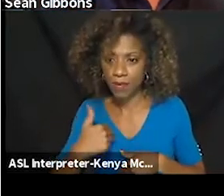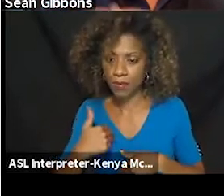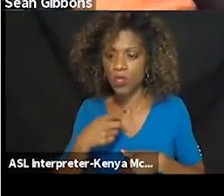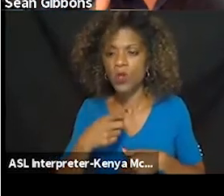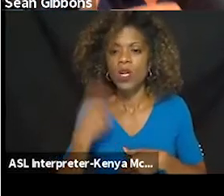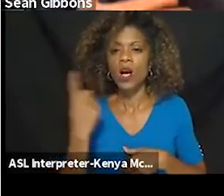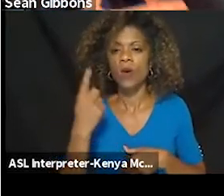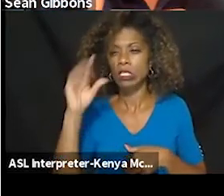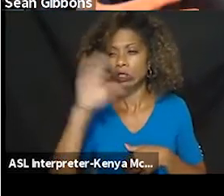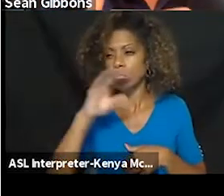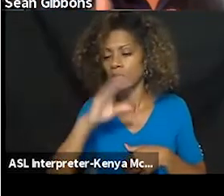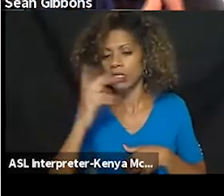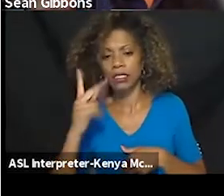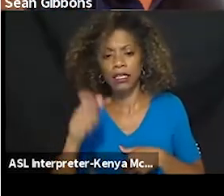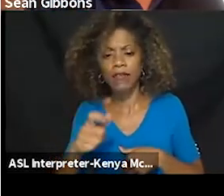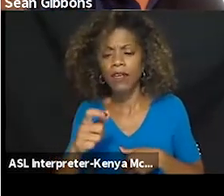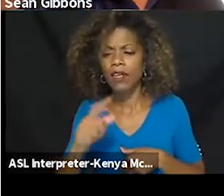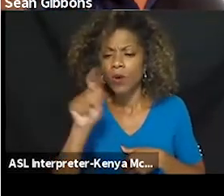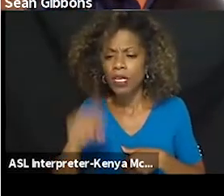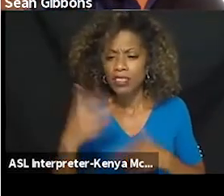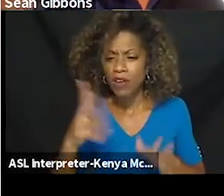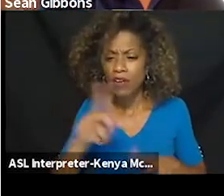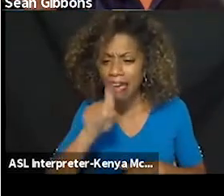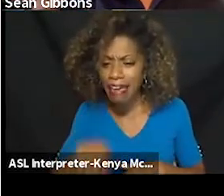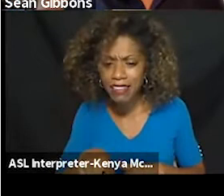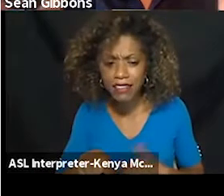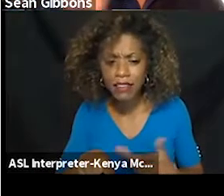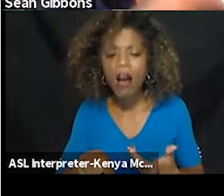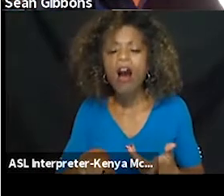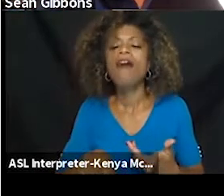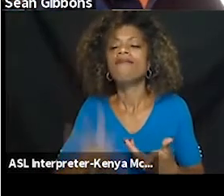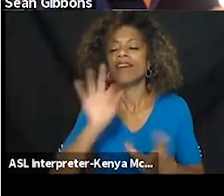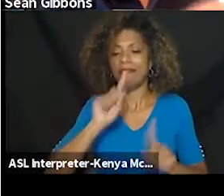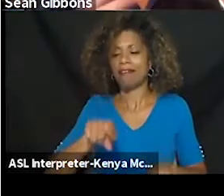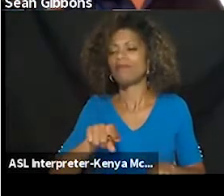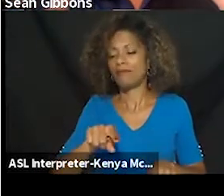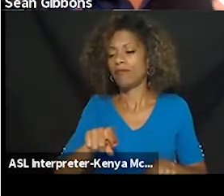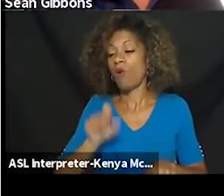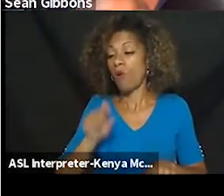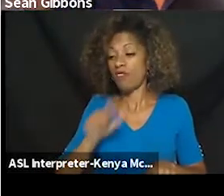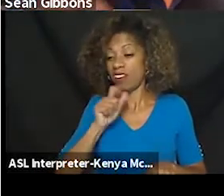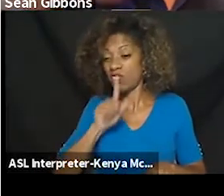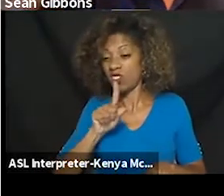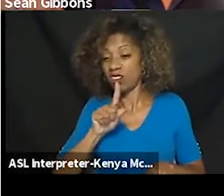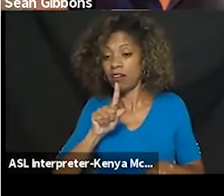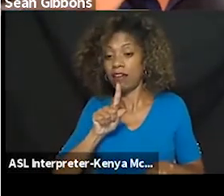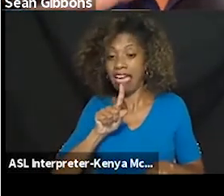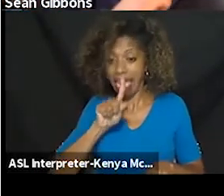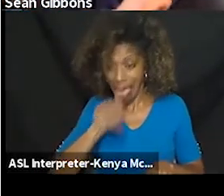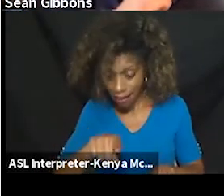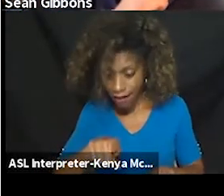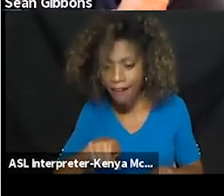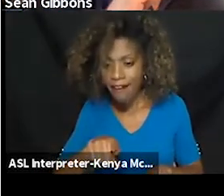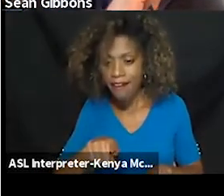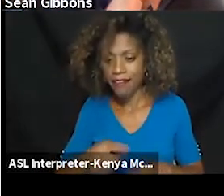see if someone else has asked something you've been looking for recently, or you can just dial in and ask a question. There's always an answer on the other side. It's pretty remarkable. Mr. T, if you would, take